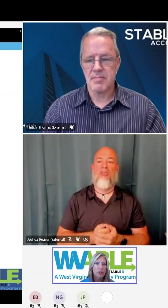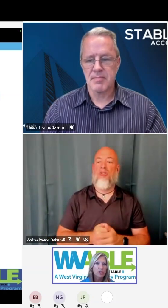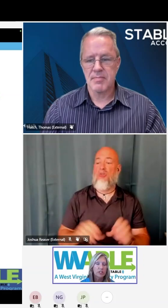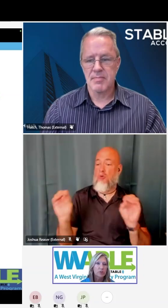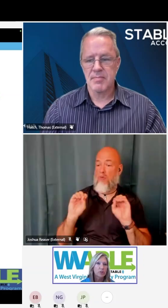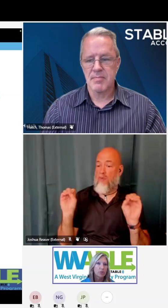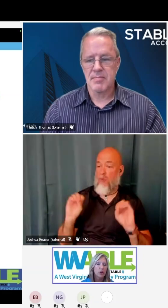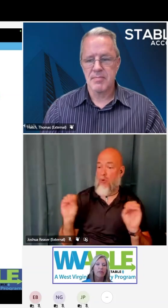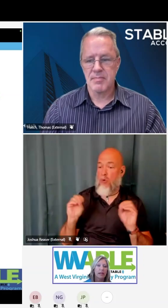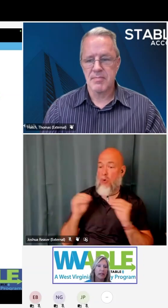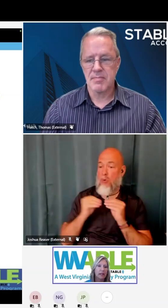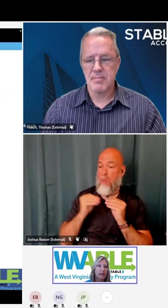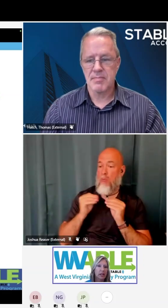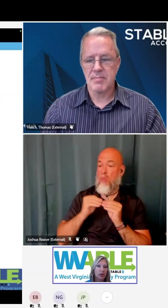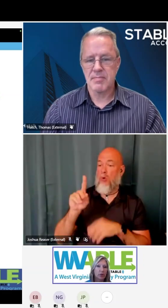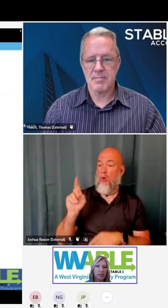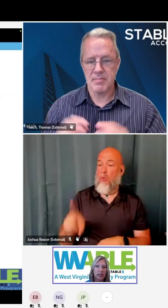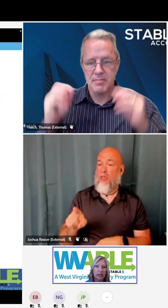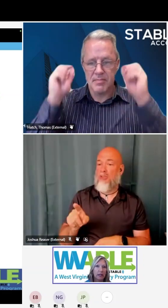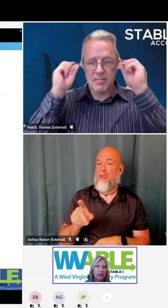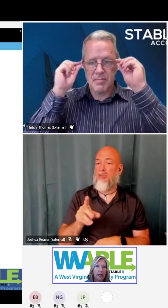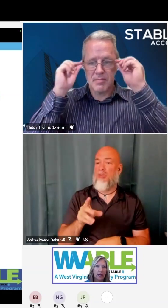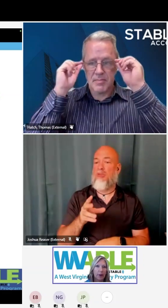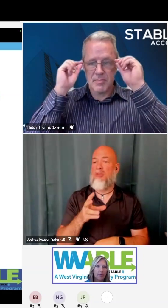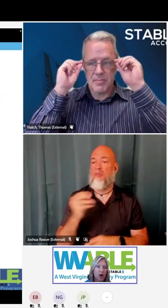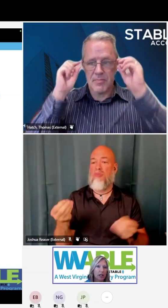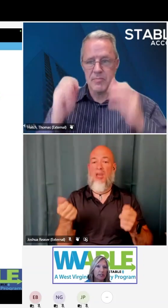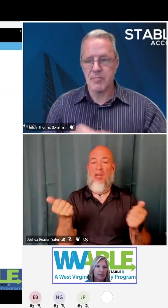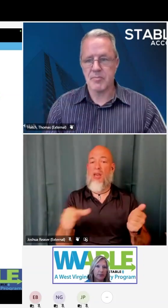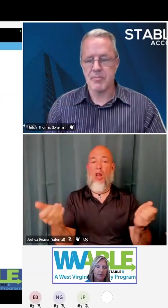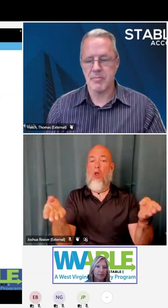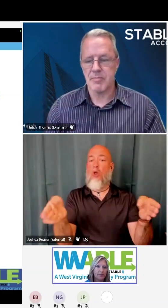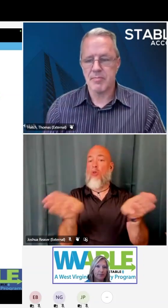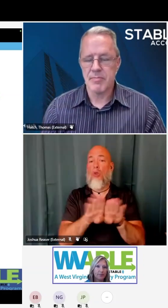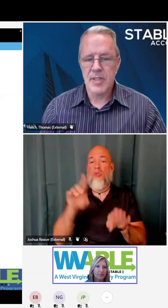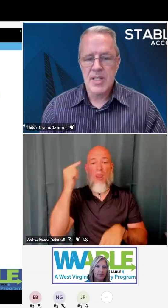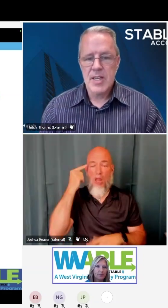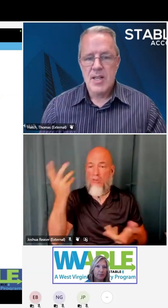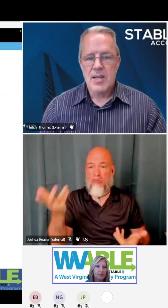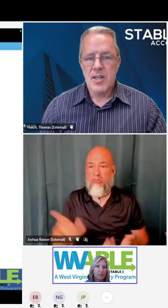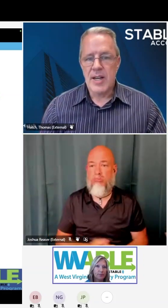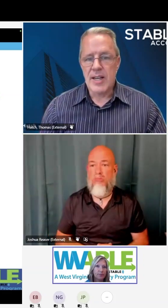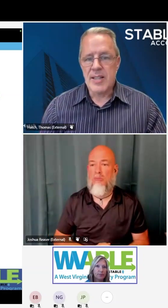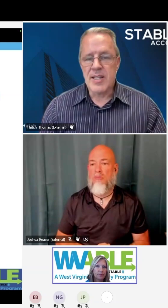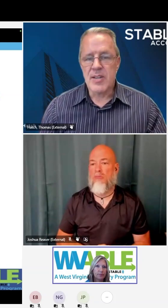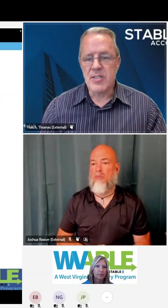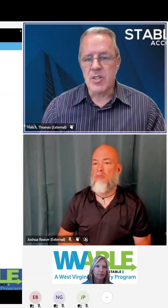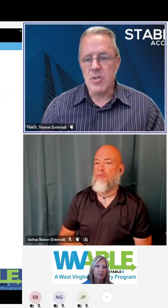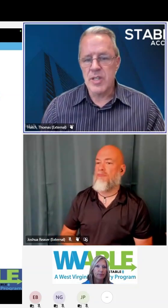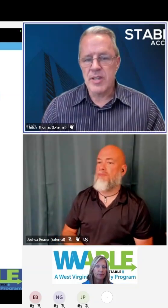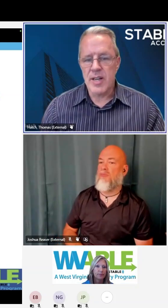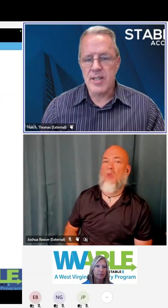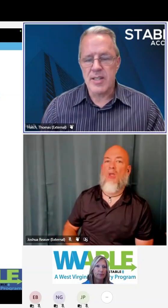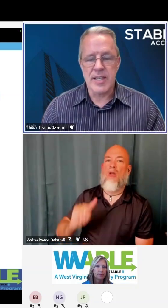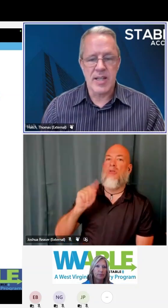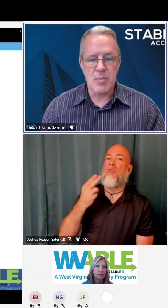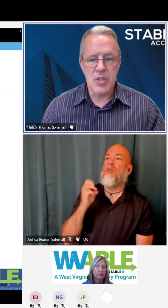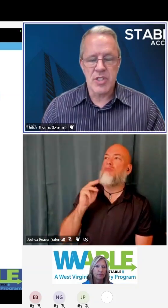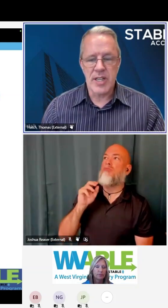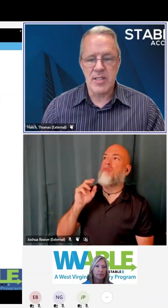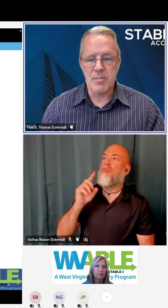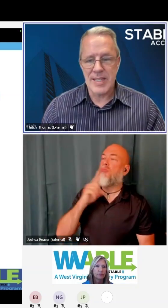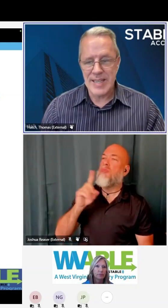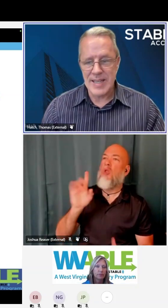more questions, or Tom, do you have any closing thoughts? No, I think as a closing thought, again,